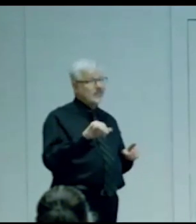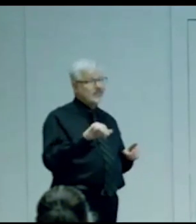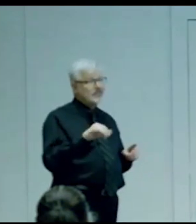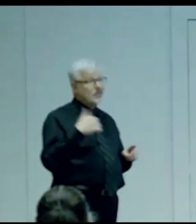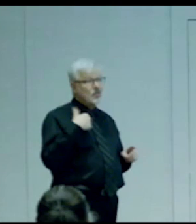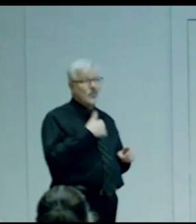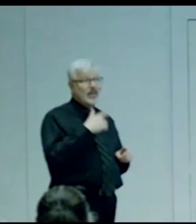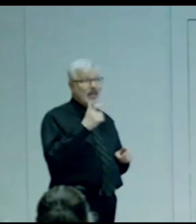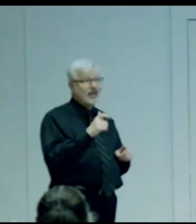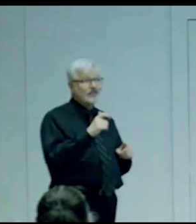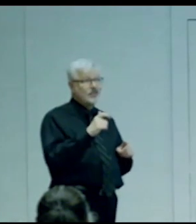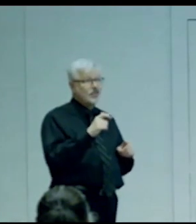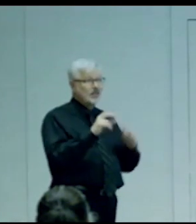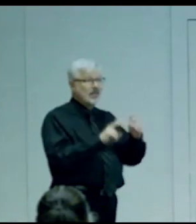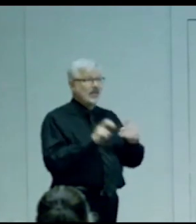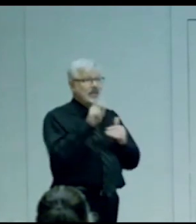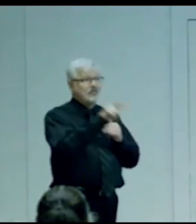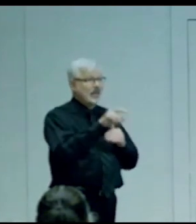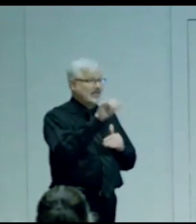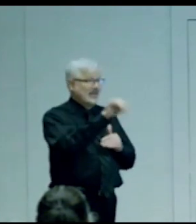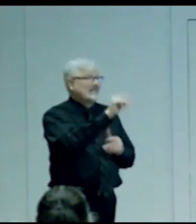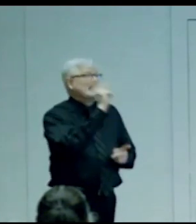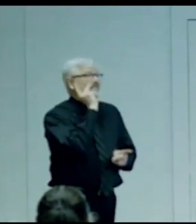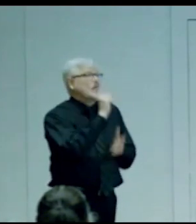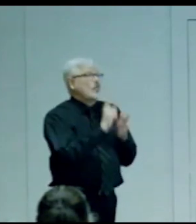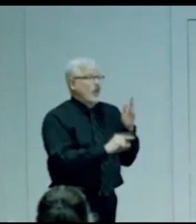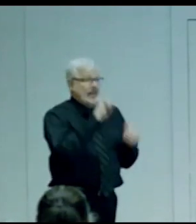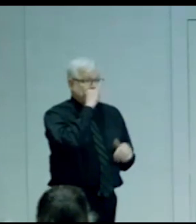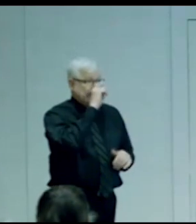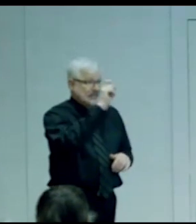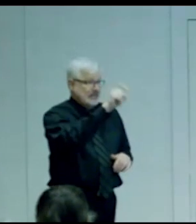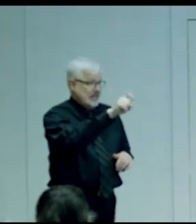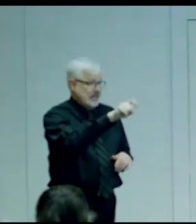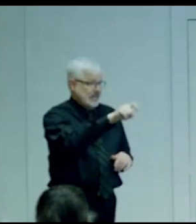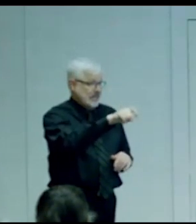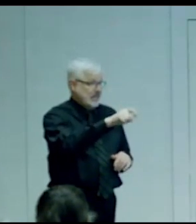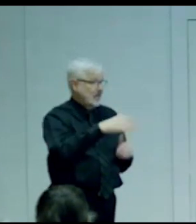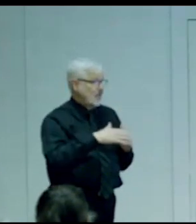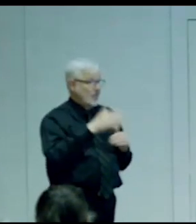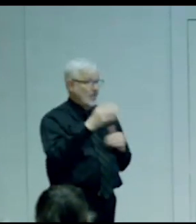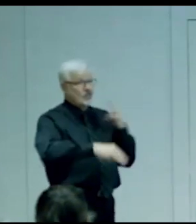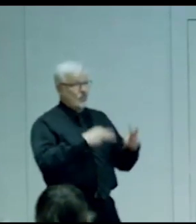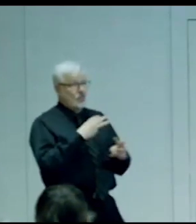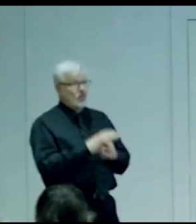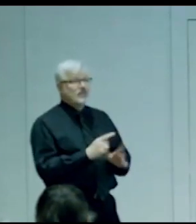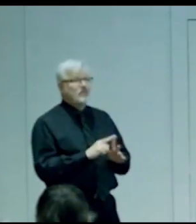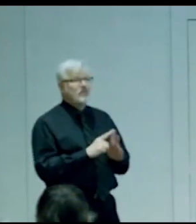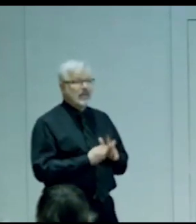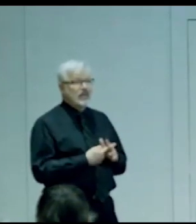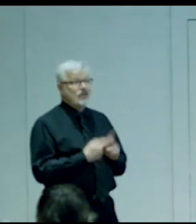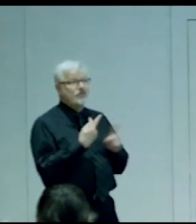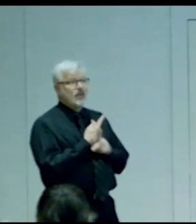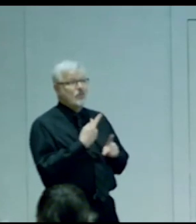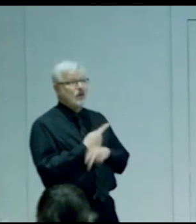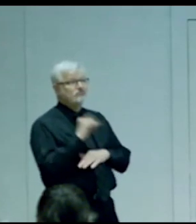we have to get past that and look to see what our kids need. And the rest of the world is beginning to figure out, as I